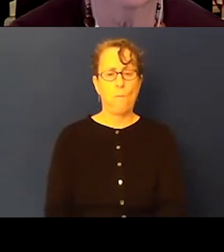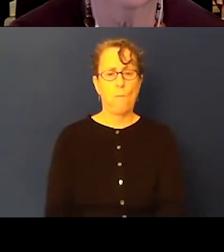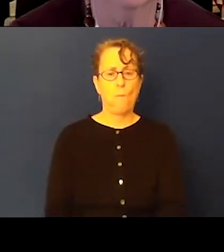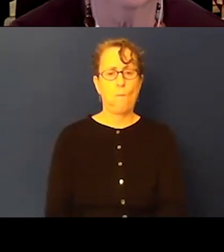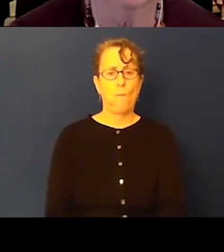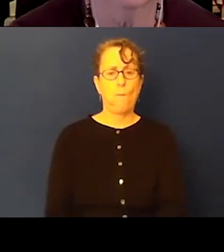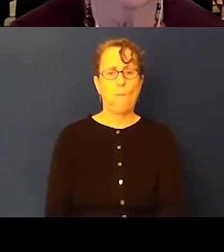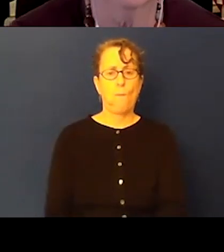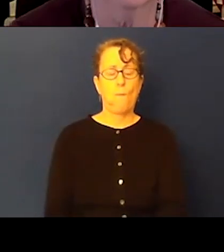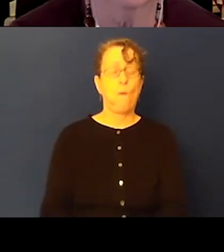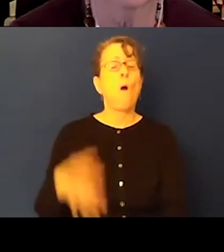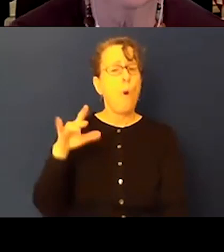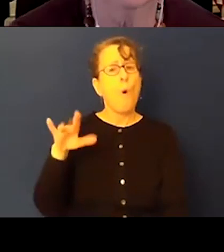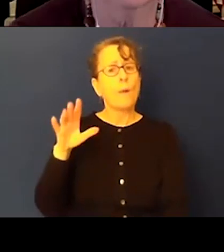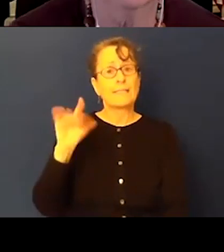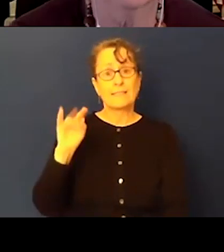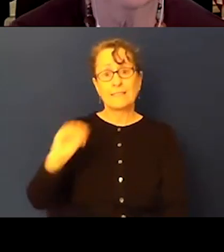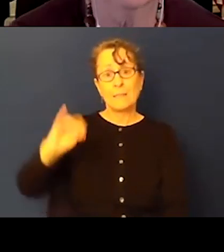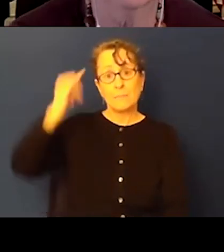would certainly be simpler.